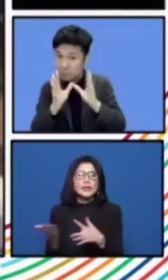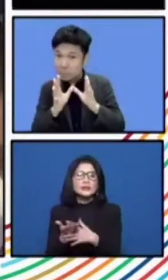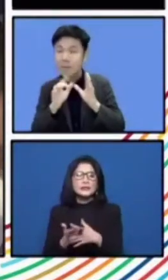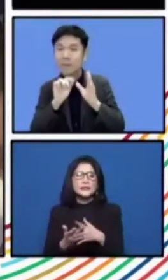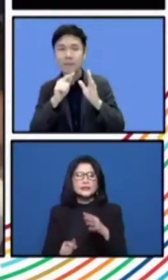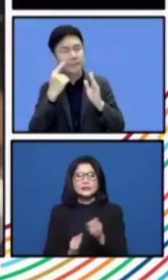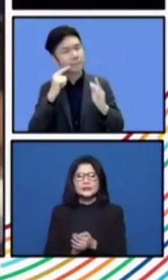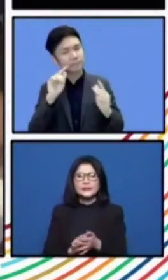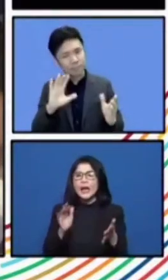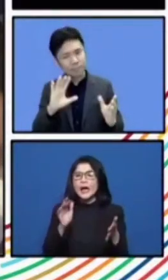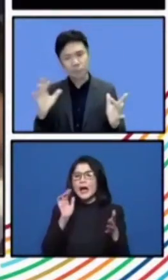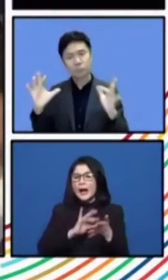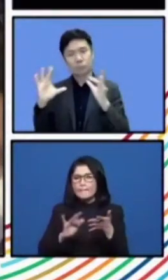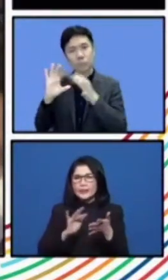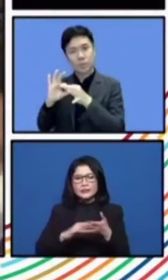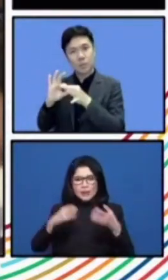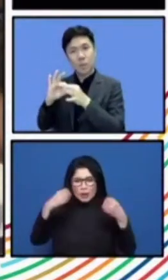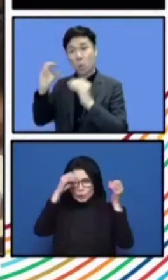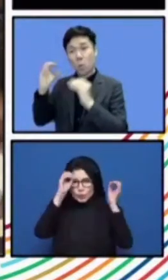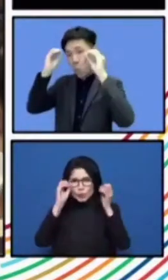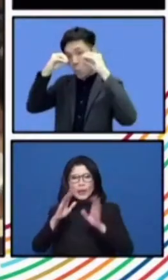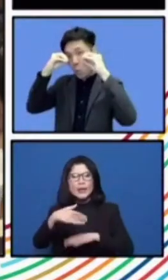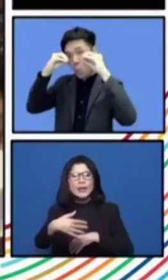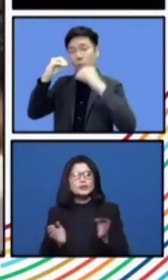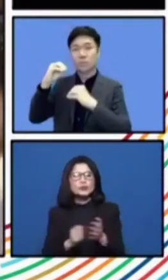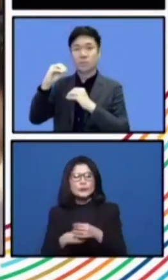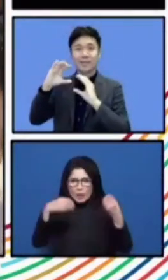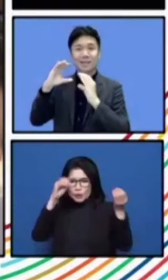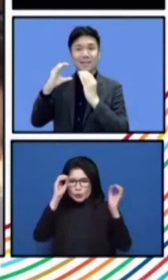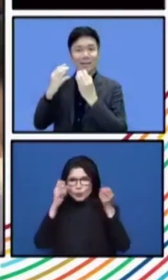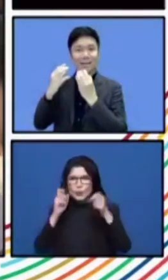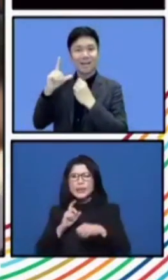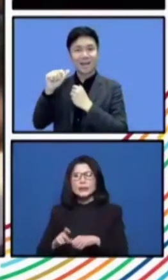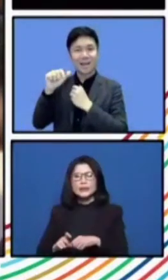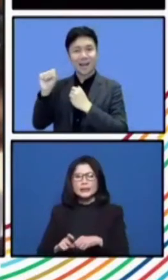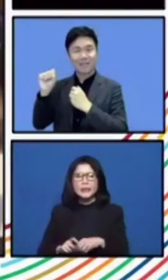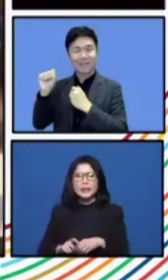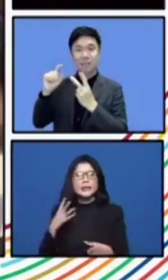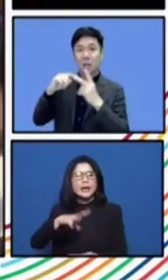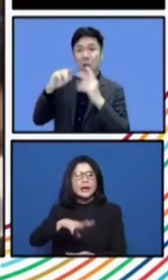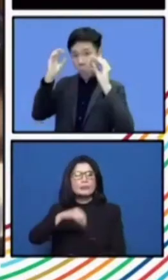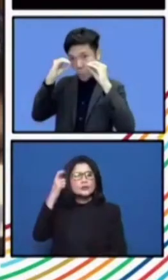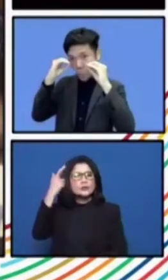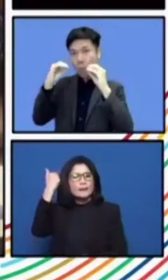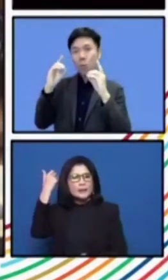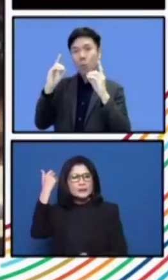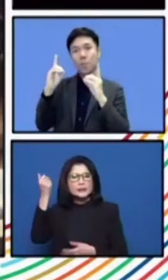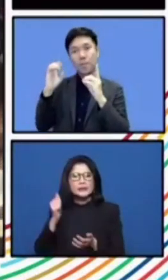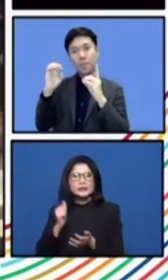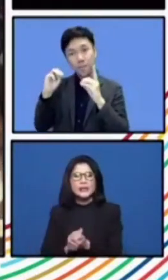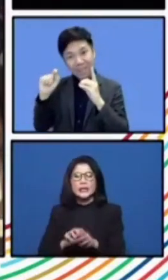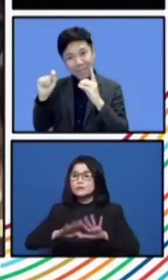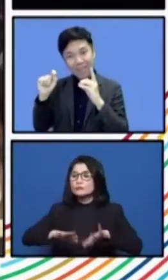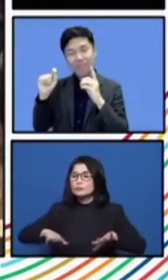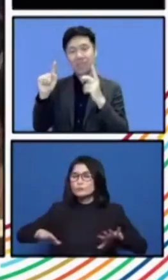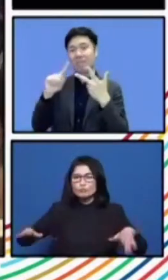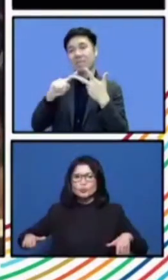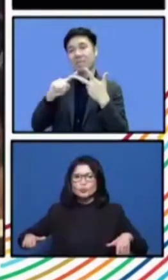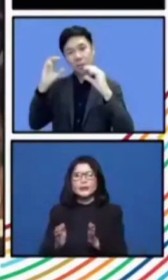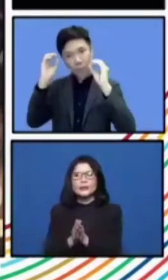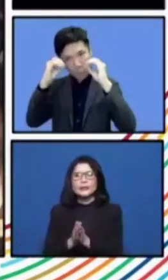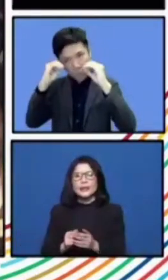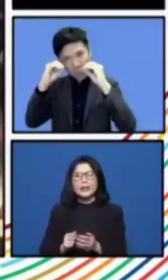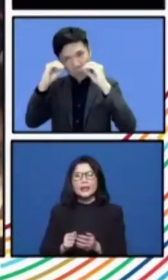Google Map Apple teacher Learning Center as well as digital textbooks educational videos and games